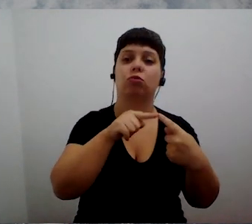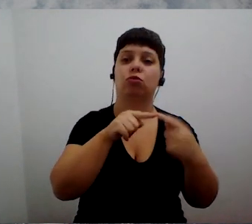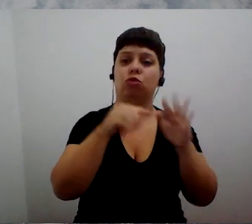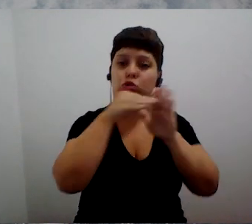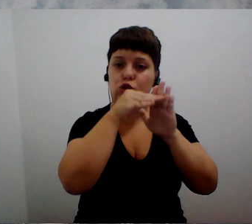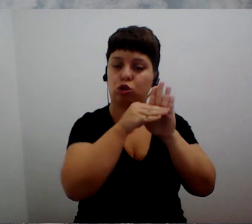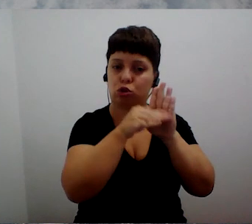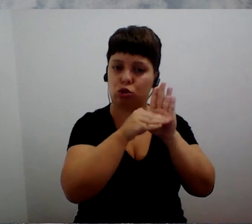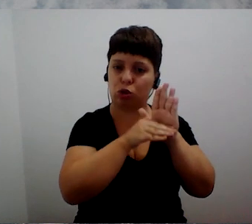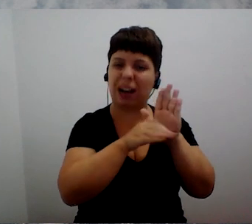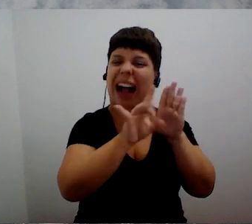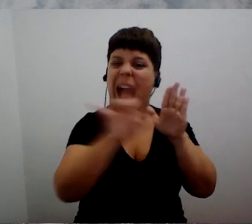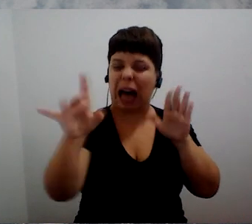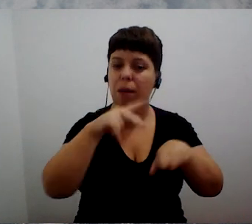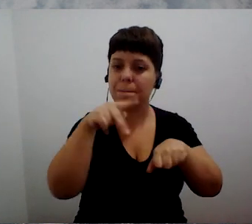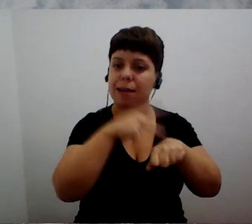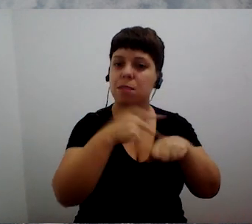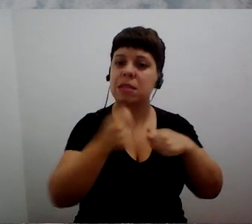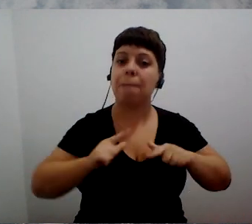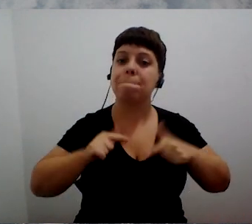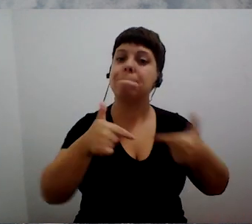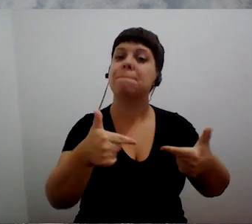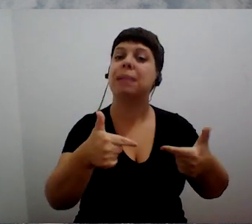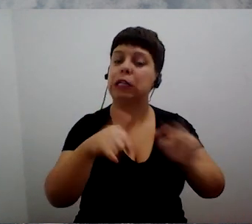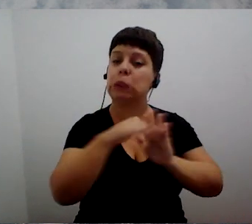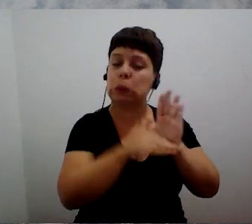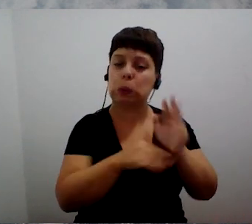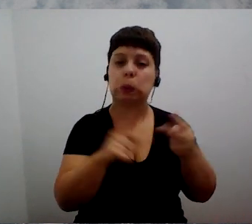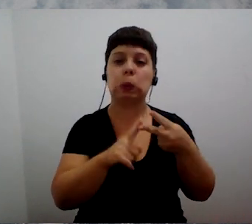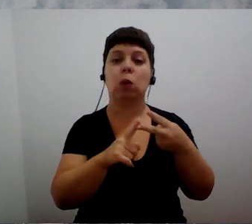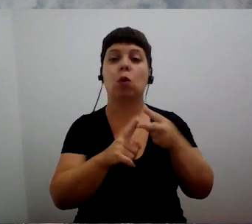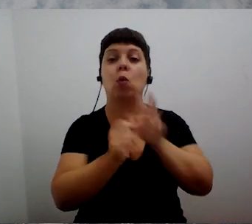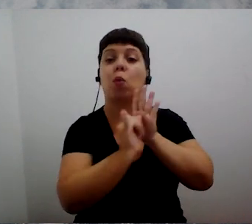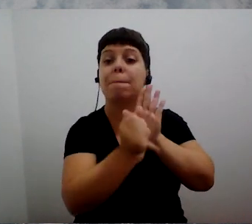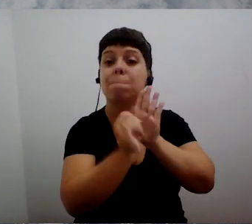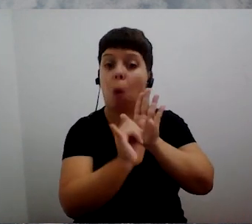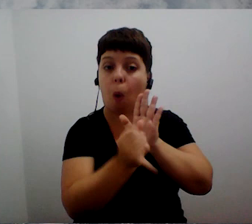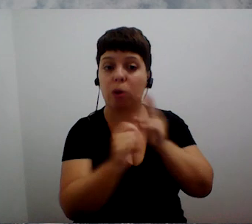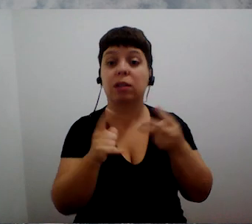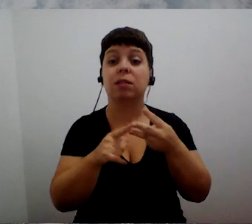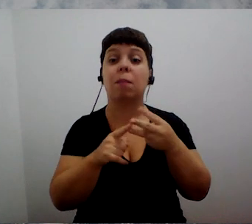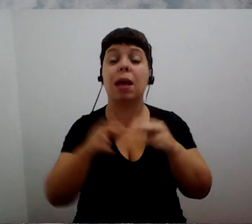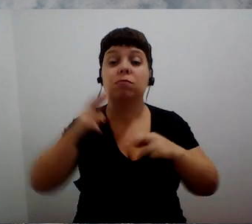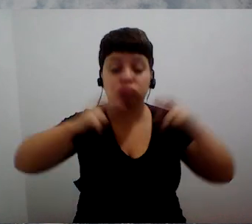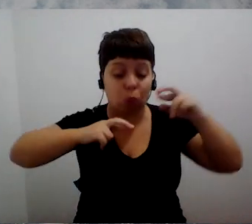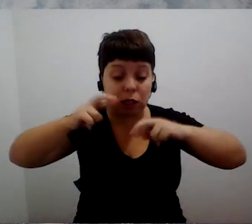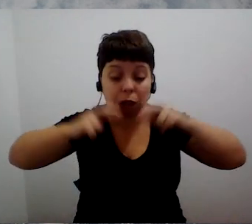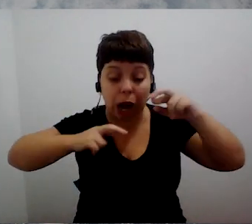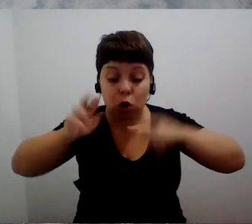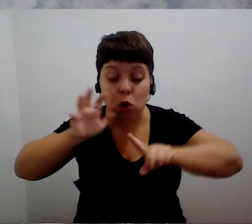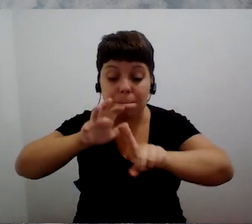plastics. This includes setting objectives and goals, establishing national action plans, reporting